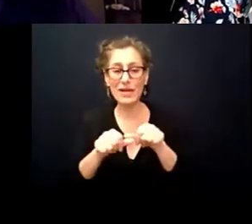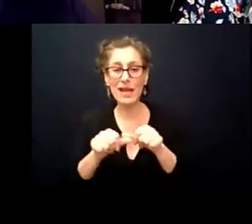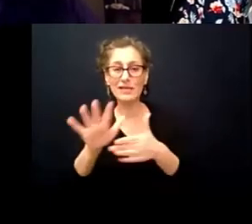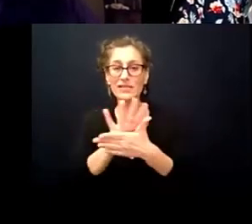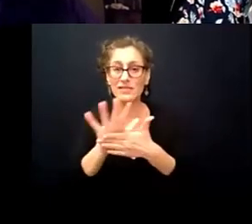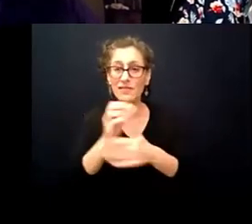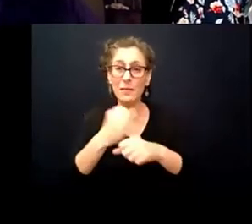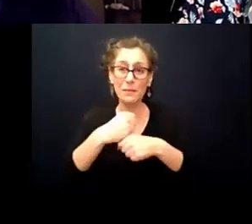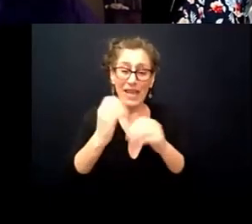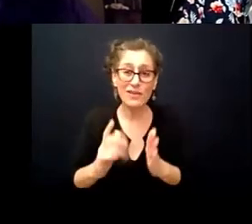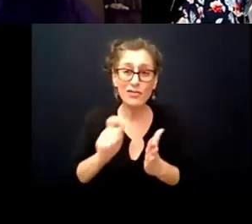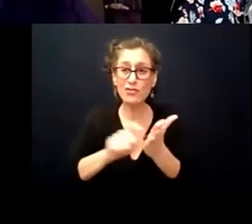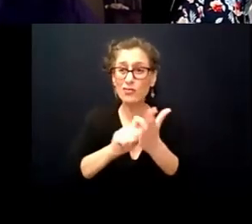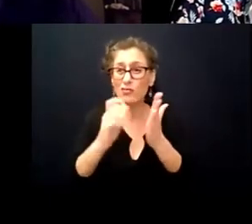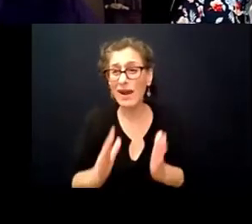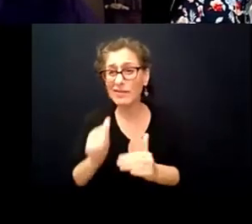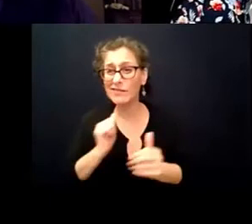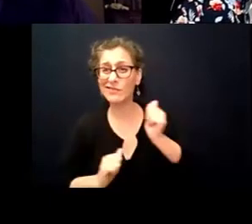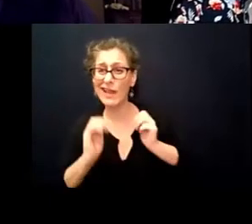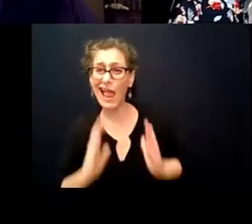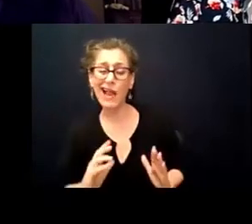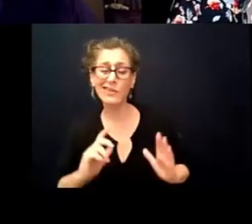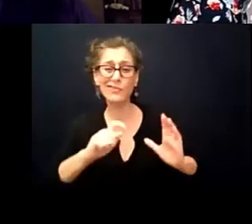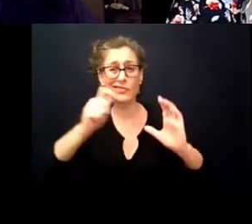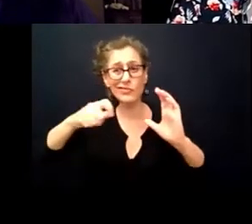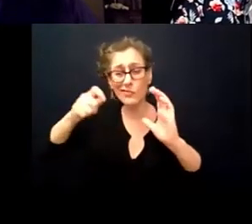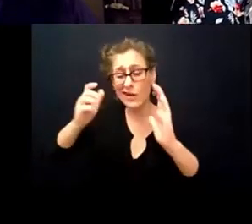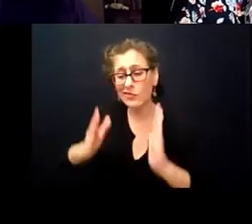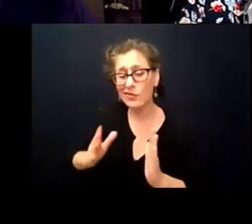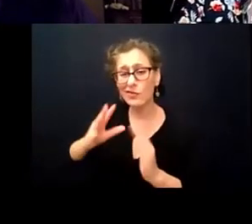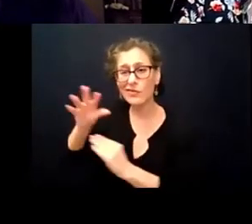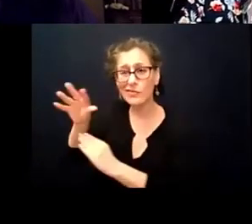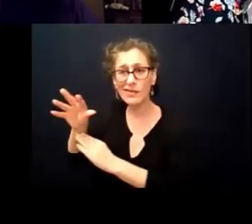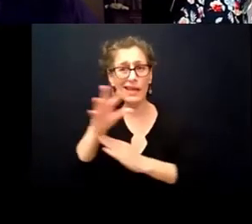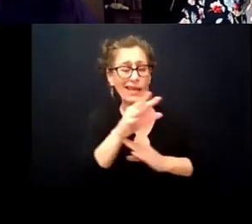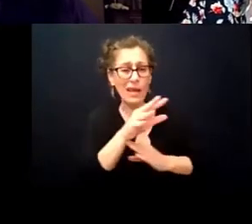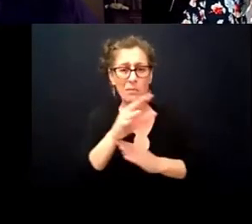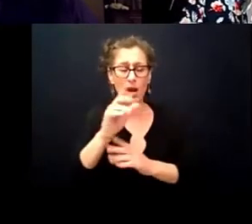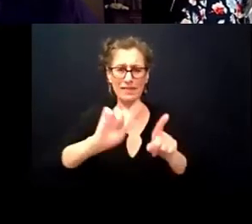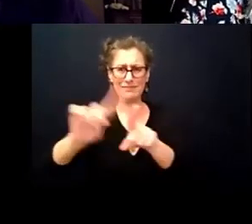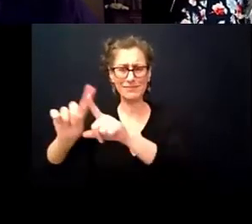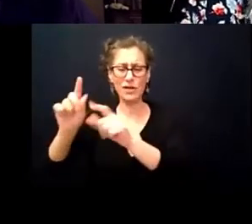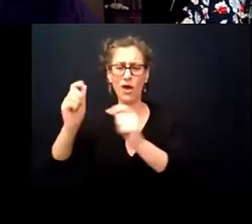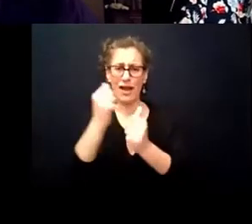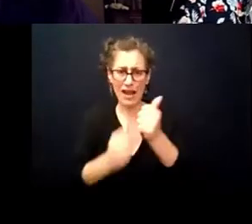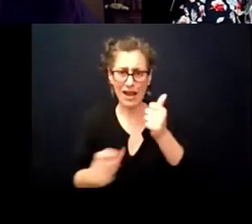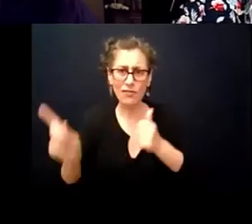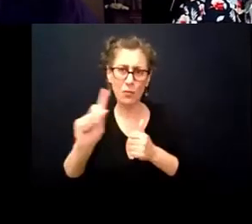directors, writers, actors, camera operators. We need disabled people everywhere. I think that will